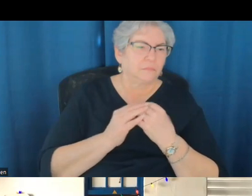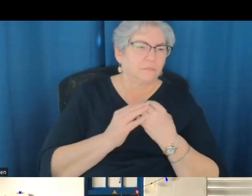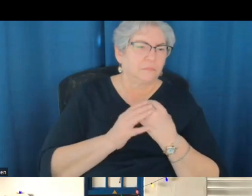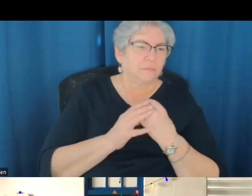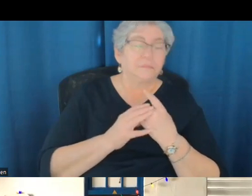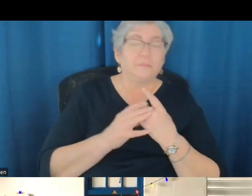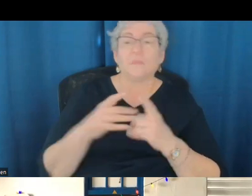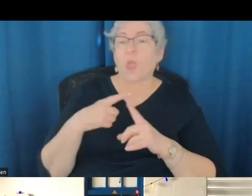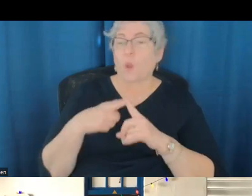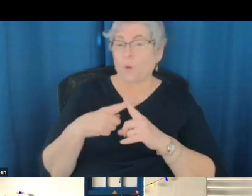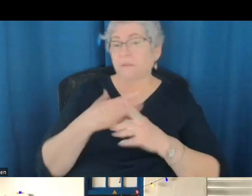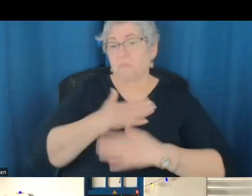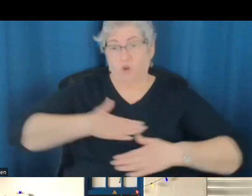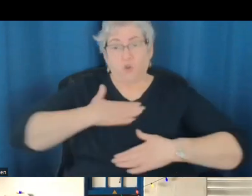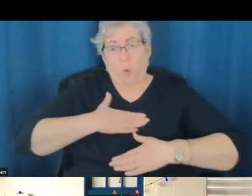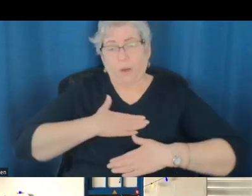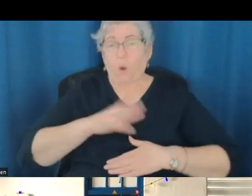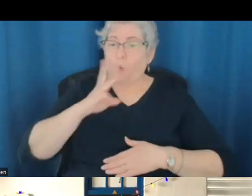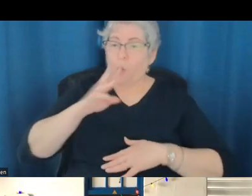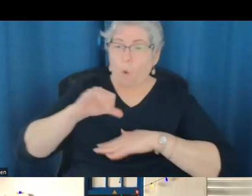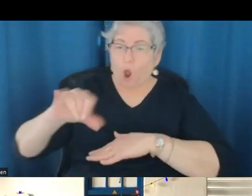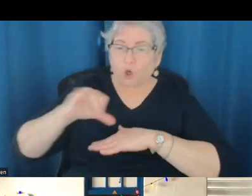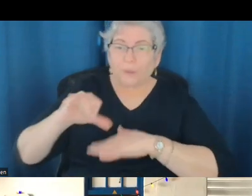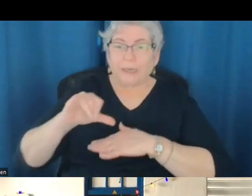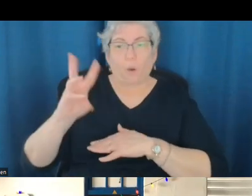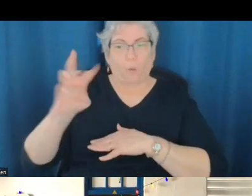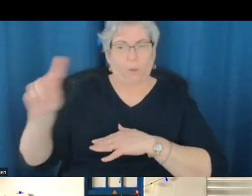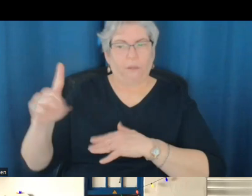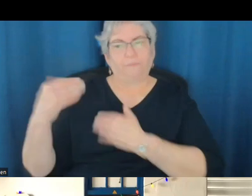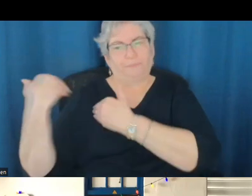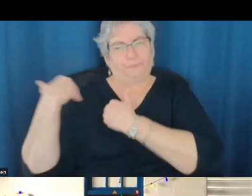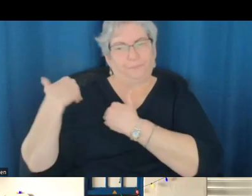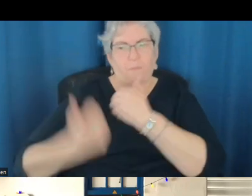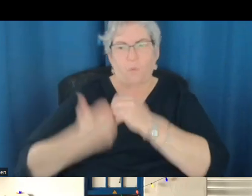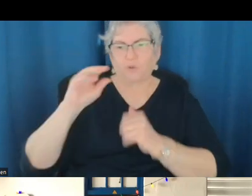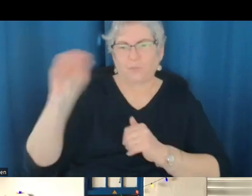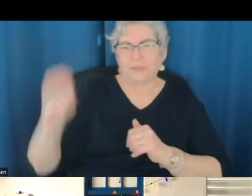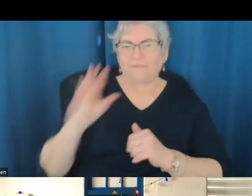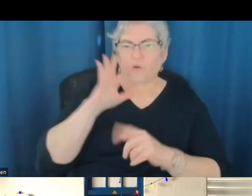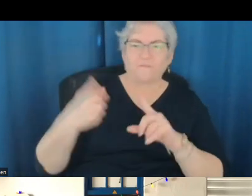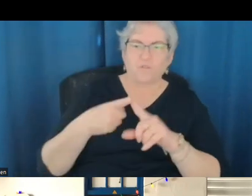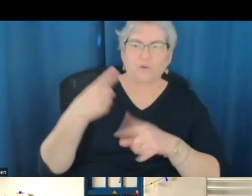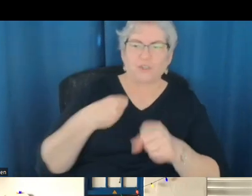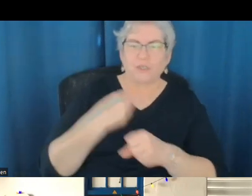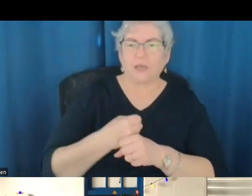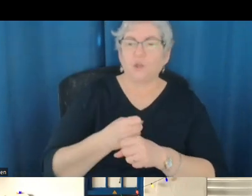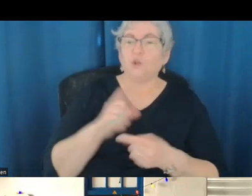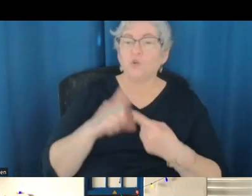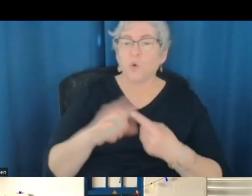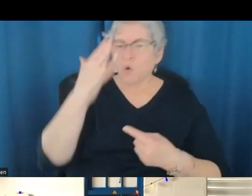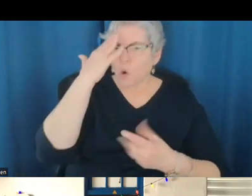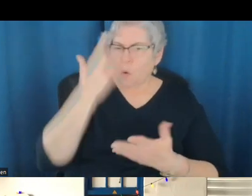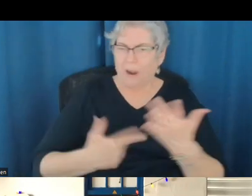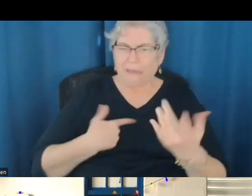In addition to enjoyment, watering and weeding will be your primary tasks during the first year. However, in order to know what to